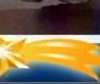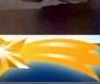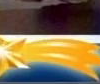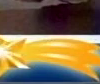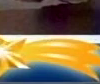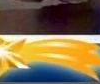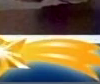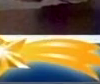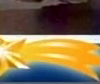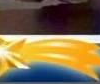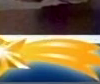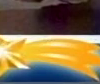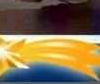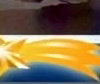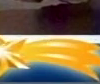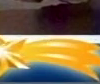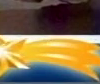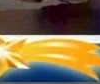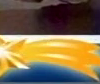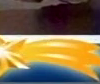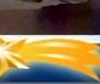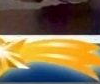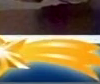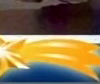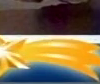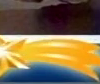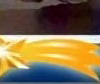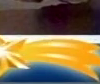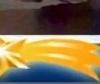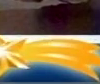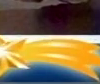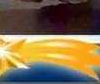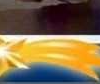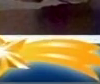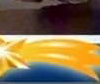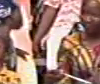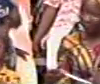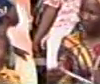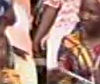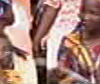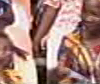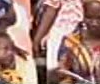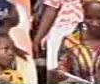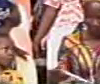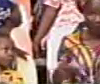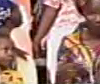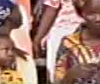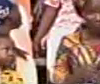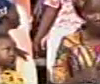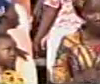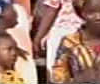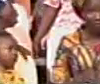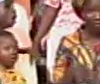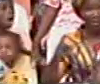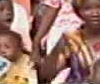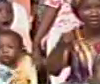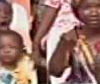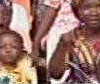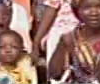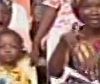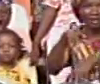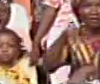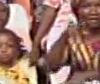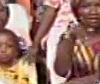comes. I will not be left behind. What do you say? Your confession will be your